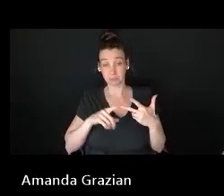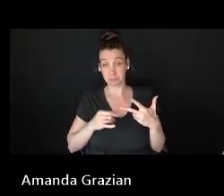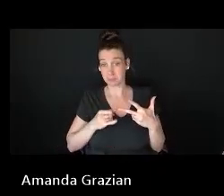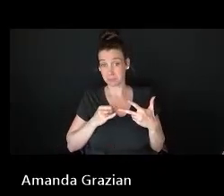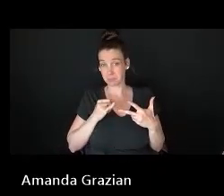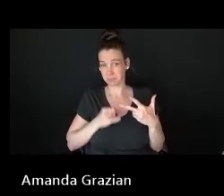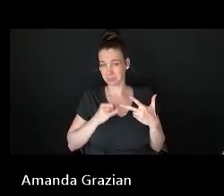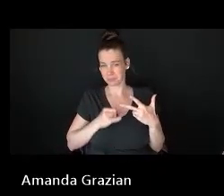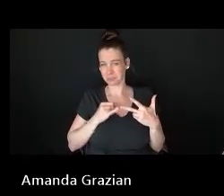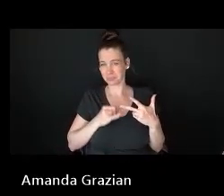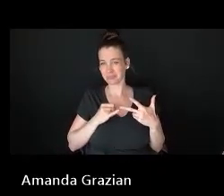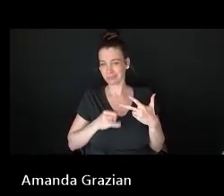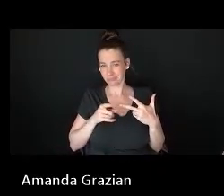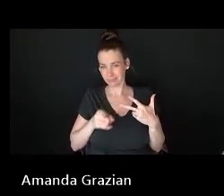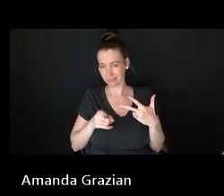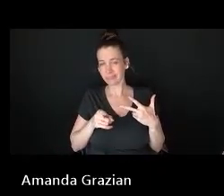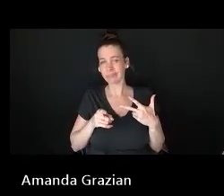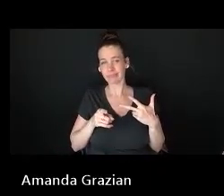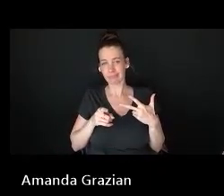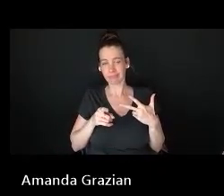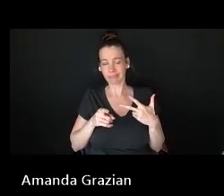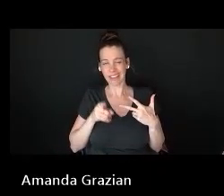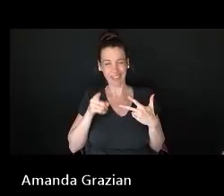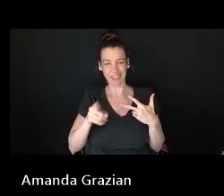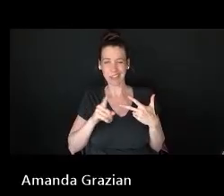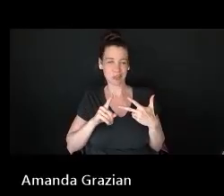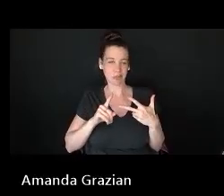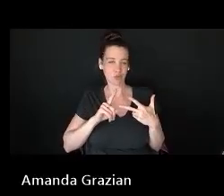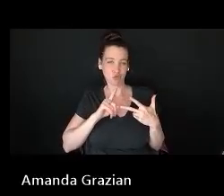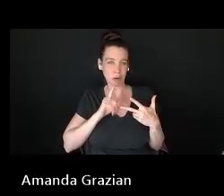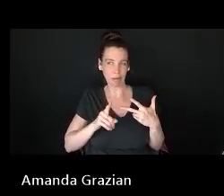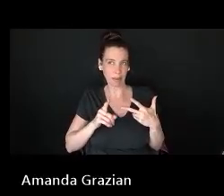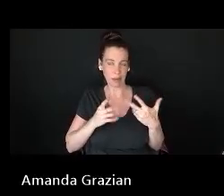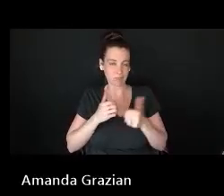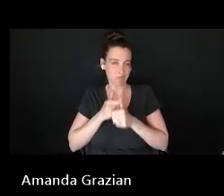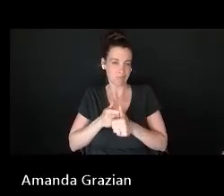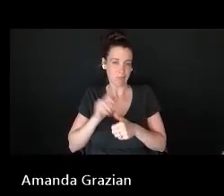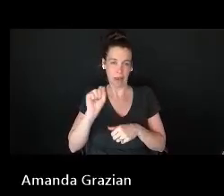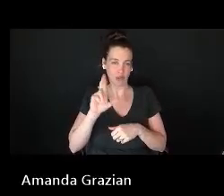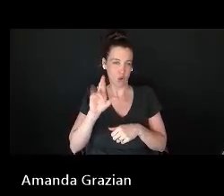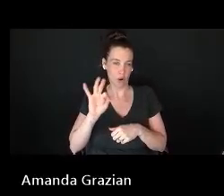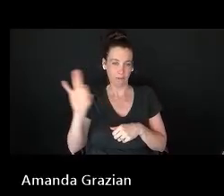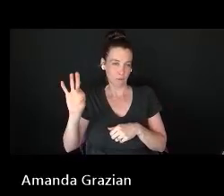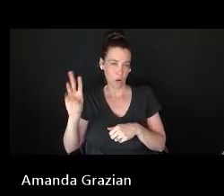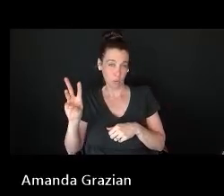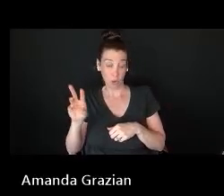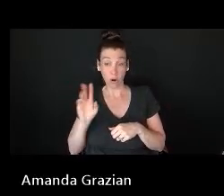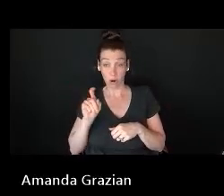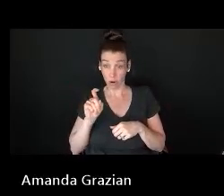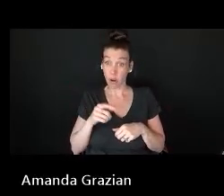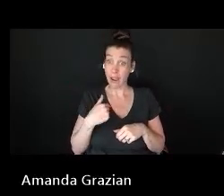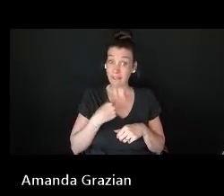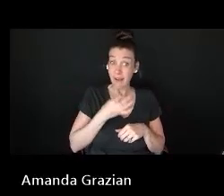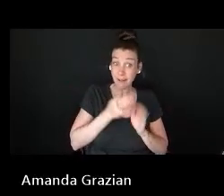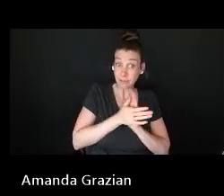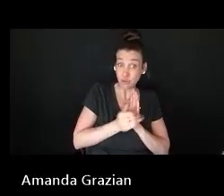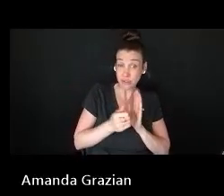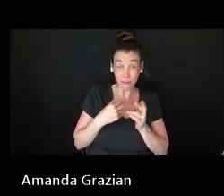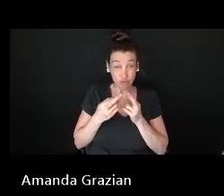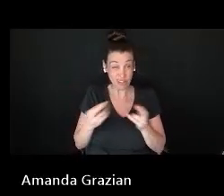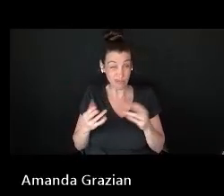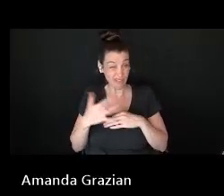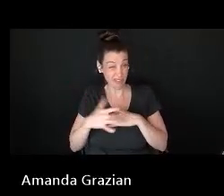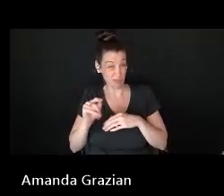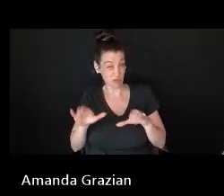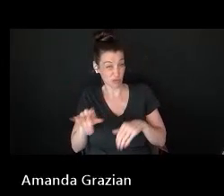And then the final question, again, this mirrors the framework of SRF, is whether the expertise and resources are in place to do it. This is one place